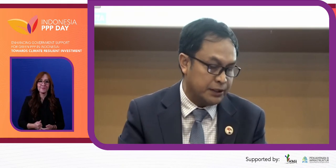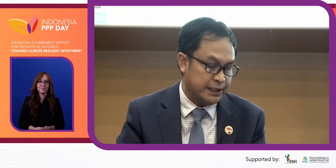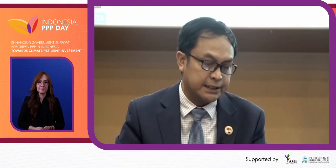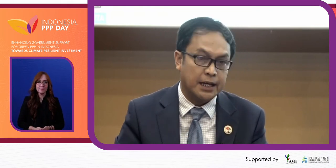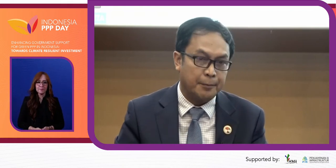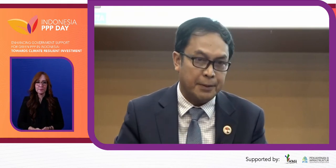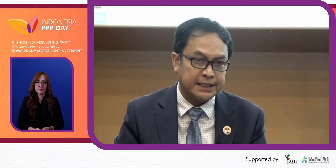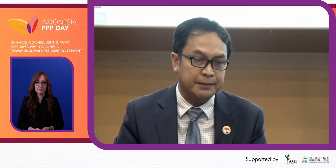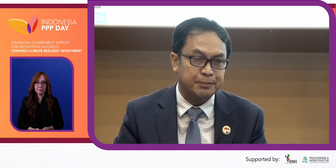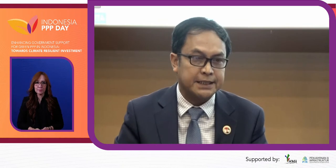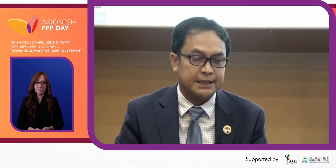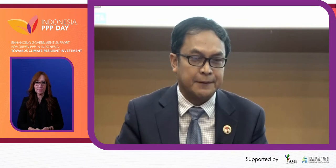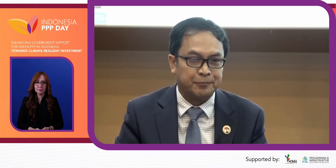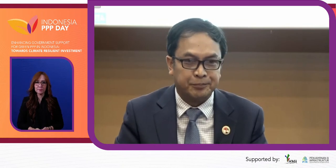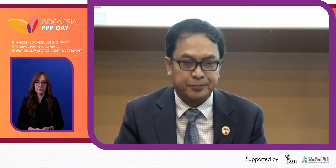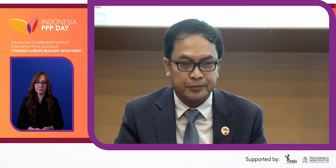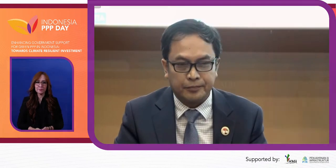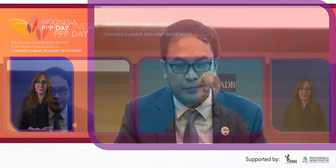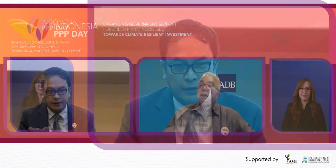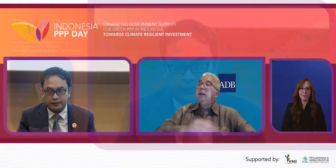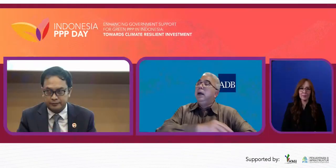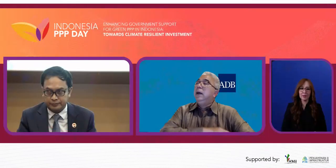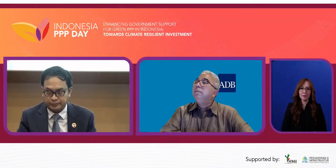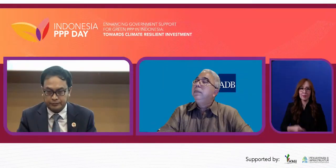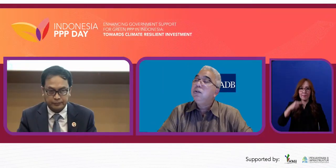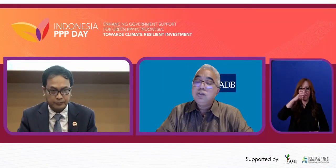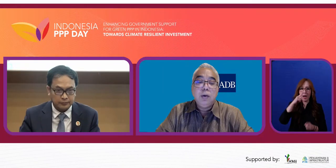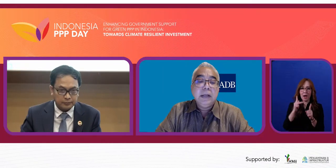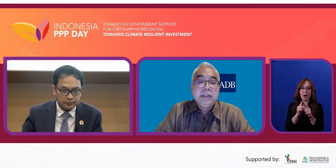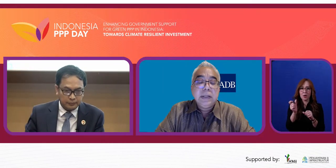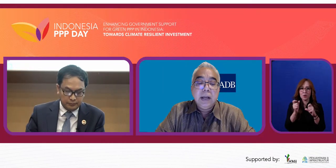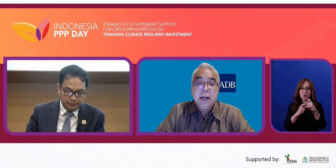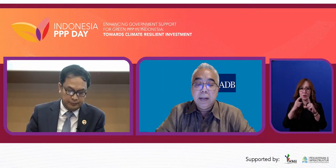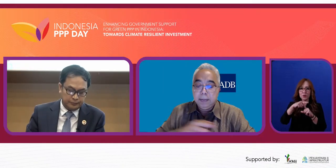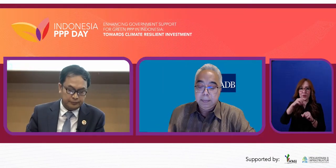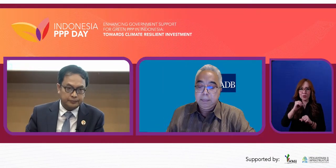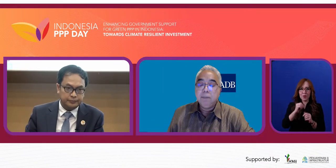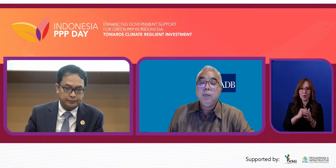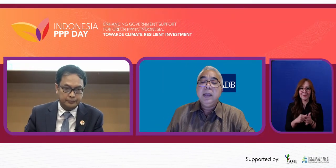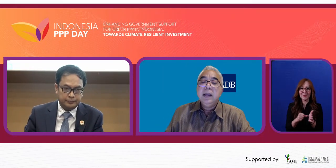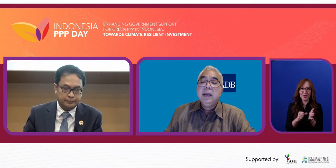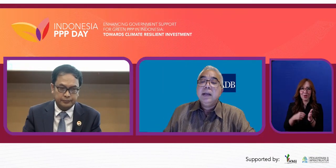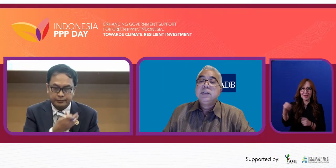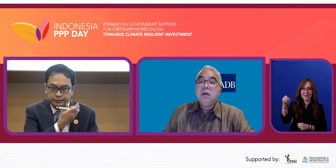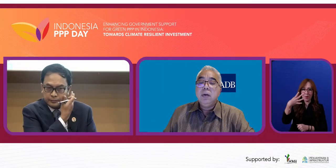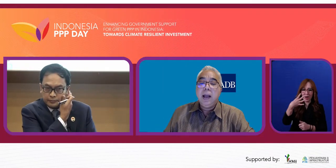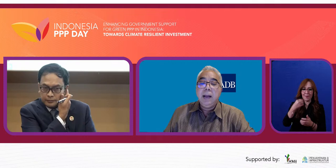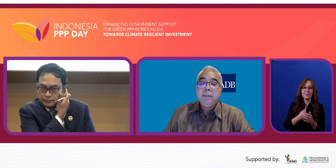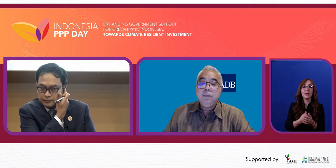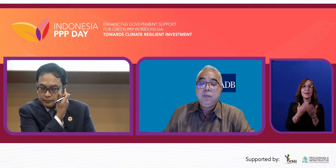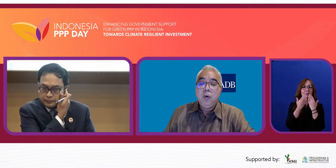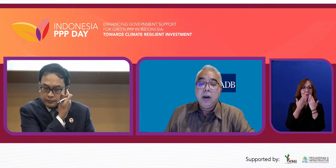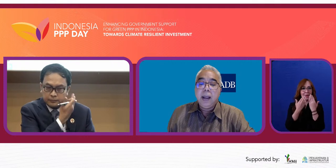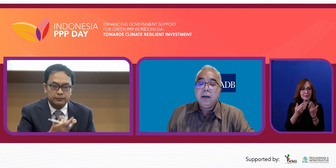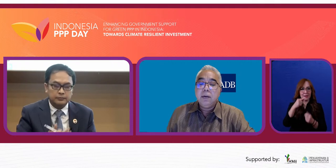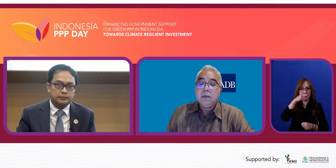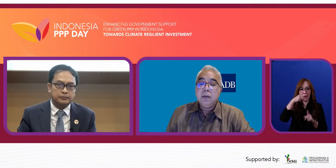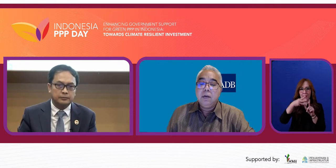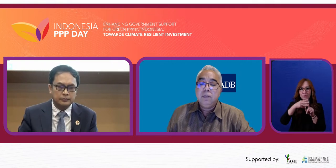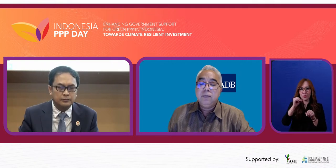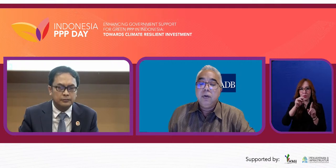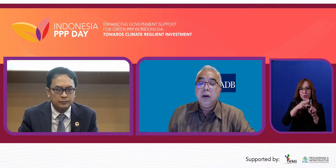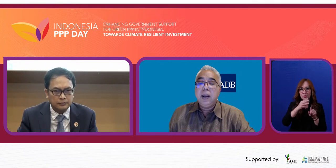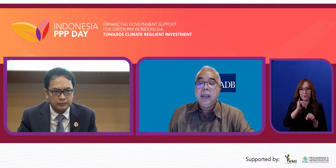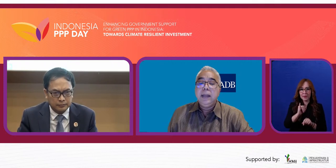from house to about this site please take you so much Pak Bobi so Amin for